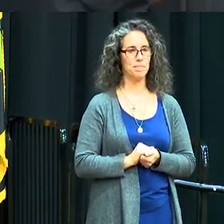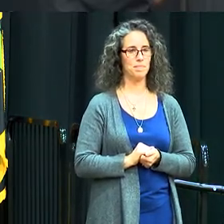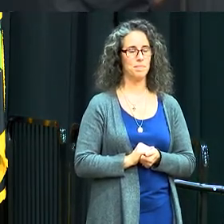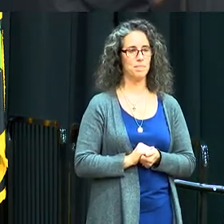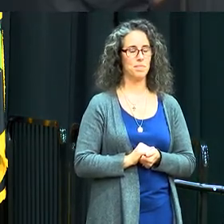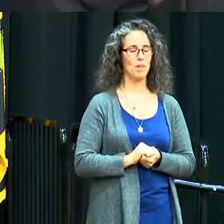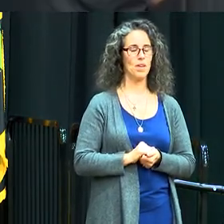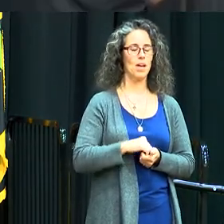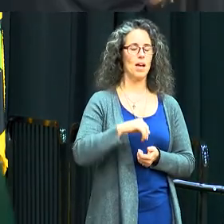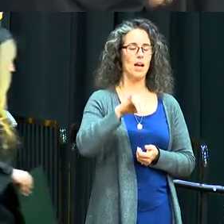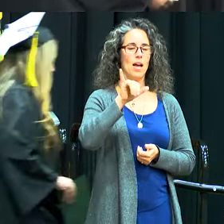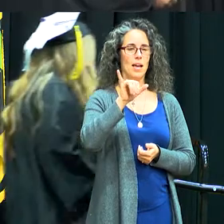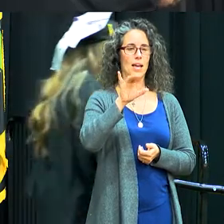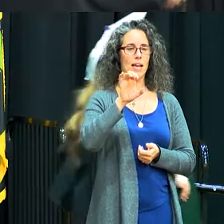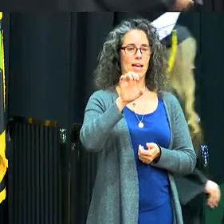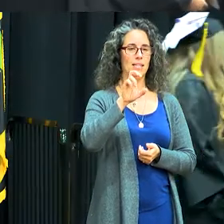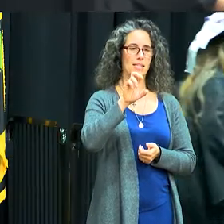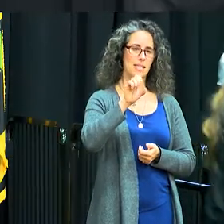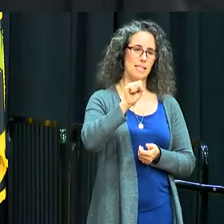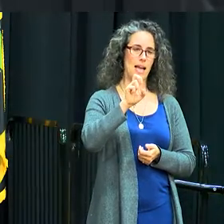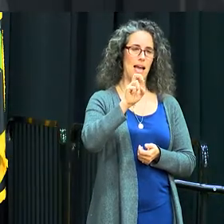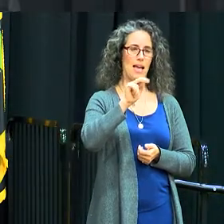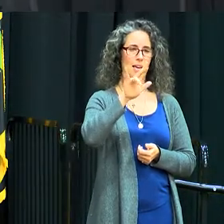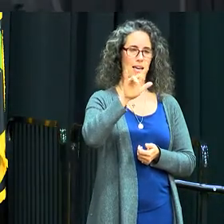Yesenia Noemi Escobar.